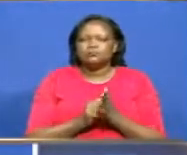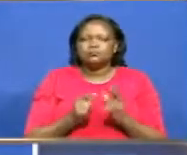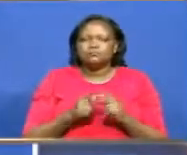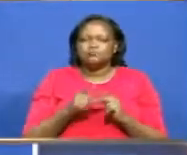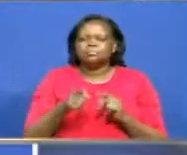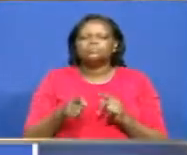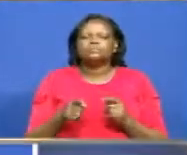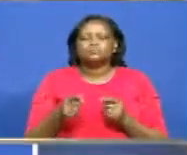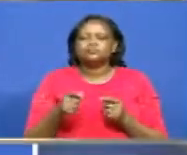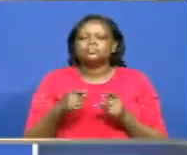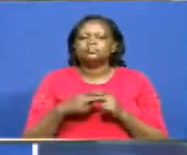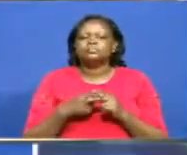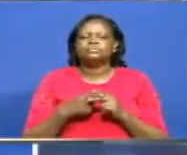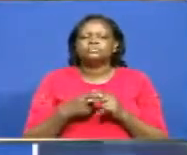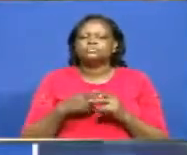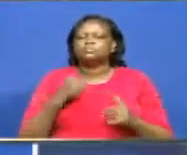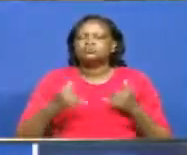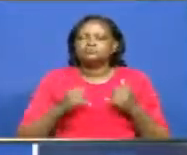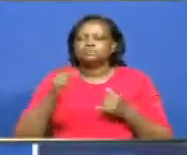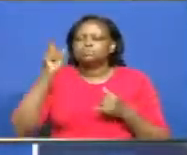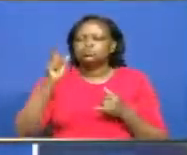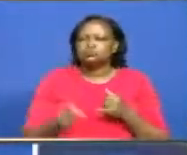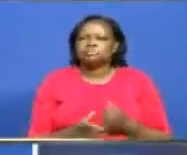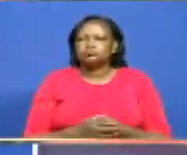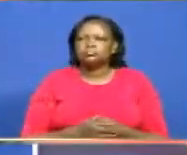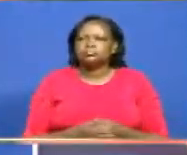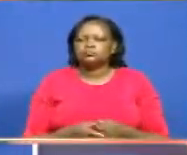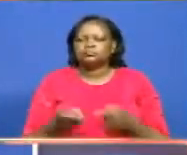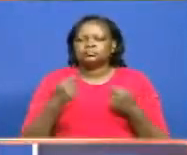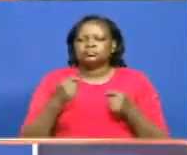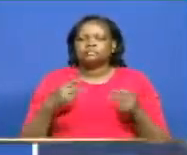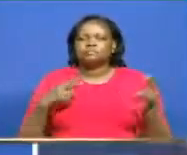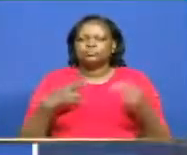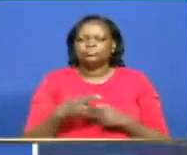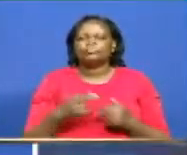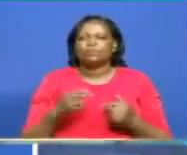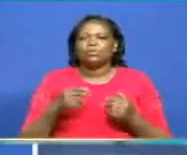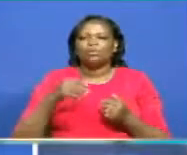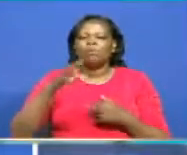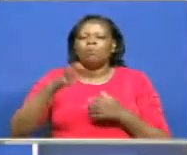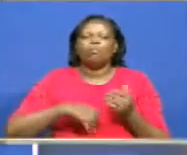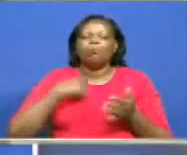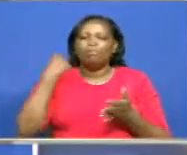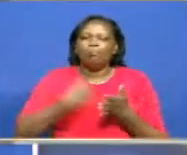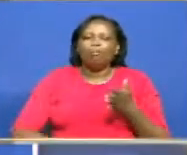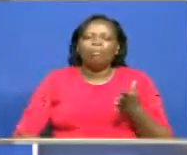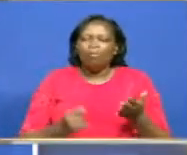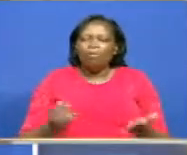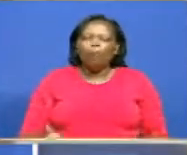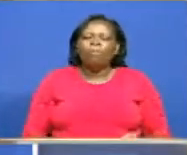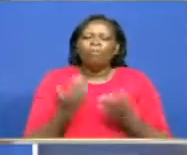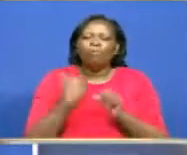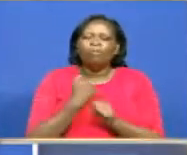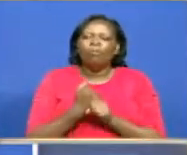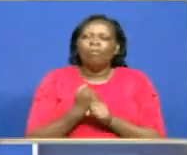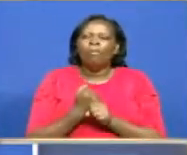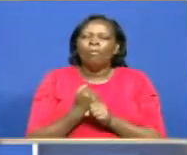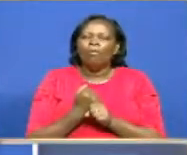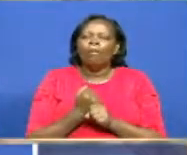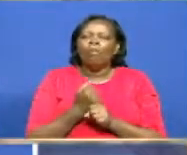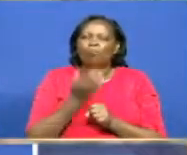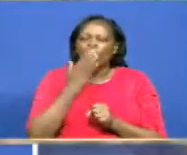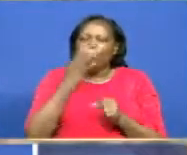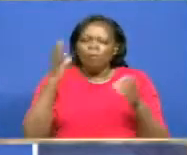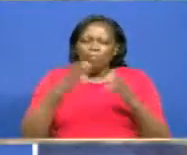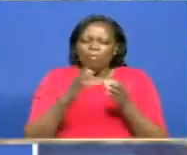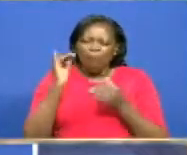already stirring excitement in the region. In a bid to cut transport costs and improve efficiency, Nzoia Sugar Company hope its